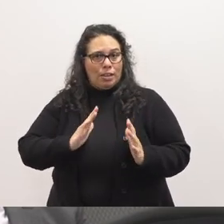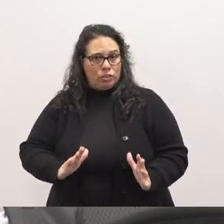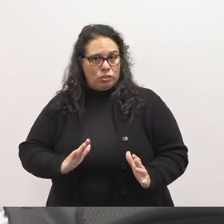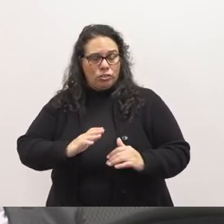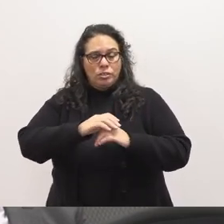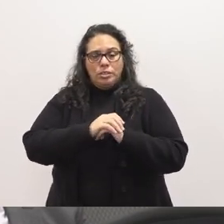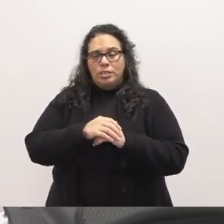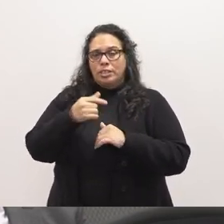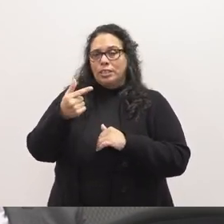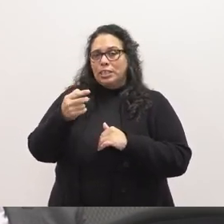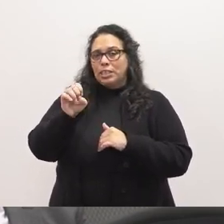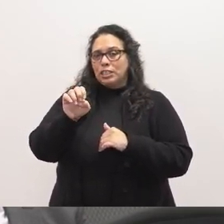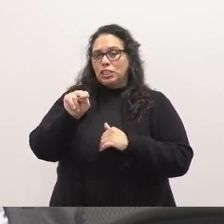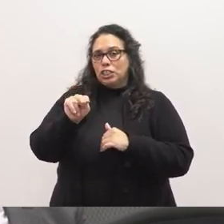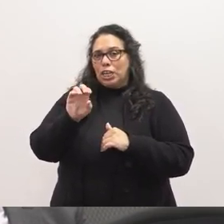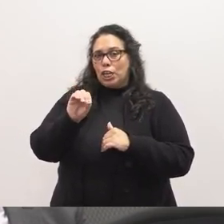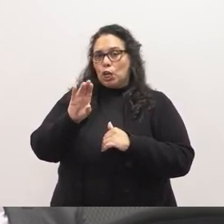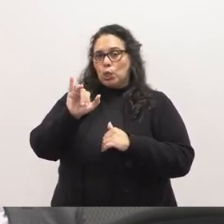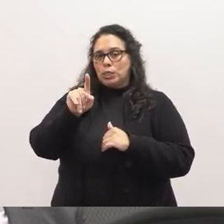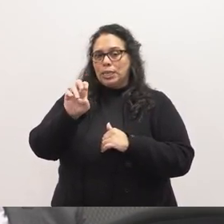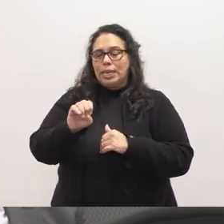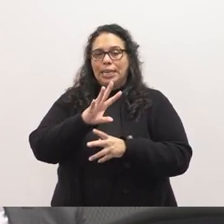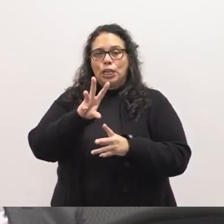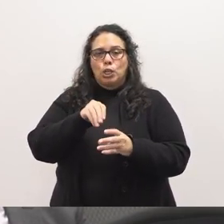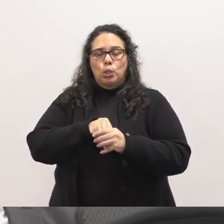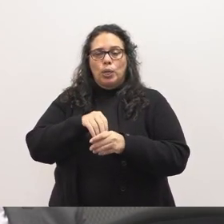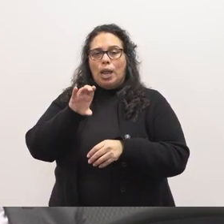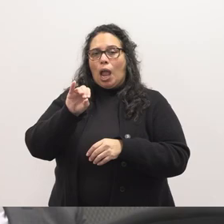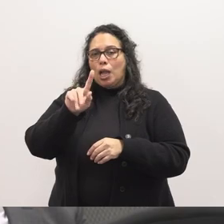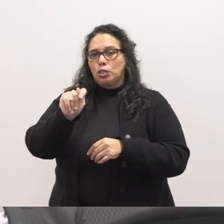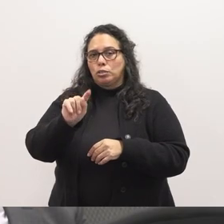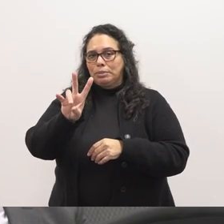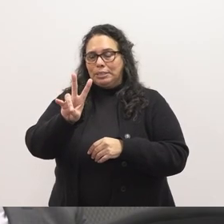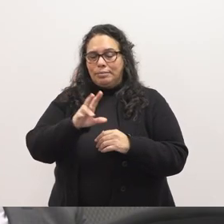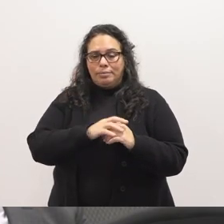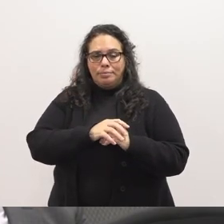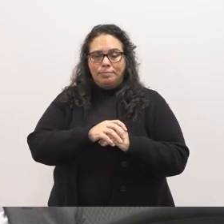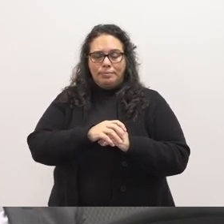genocide, including the one on October 7th.